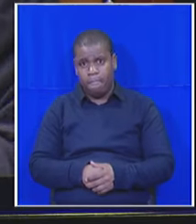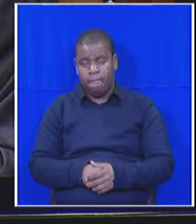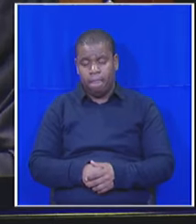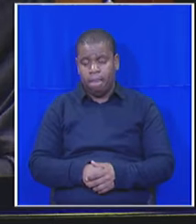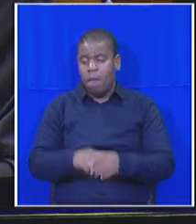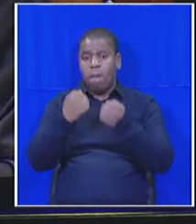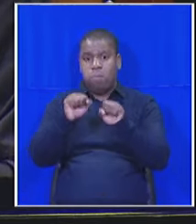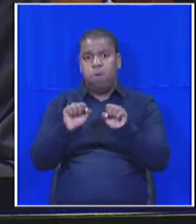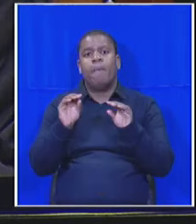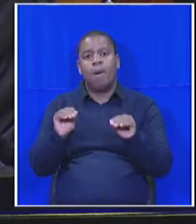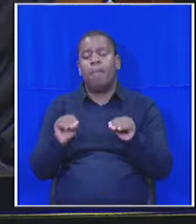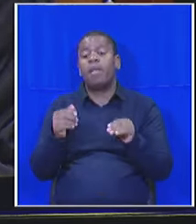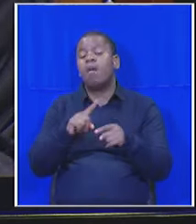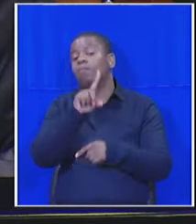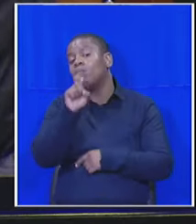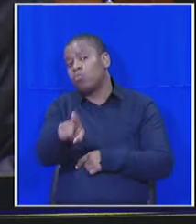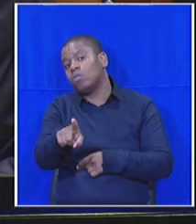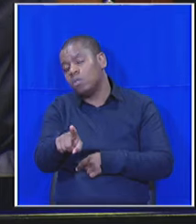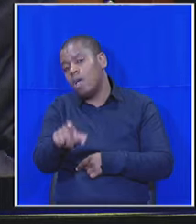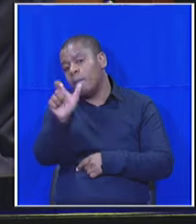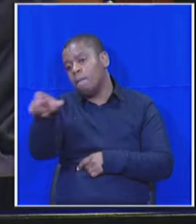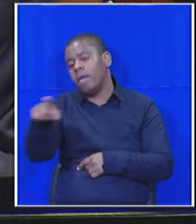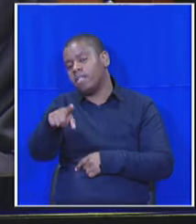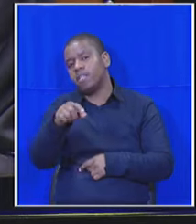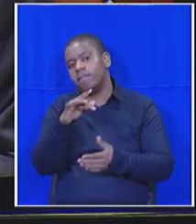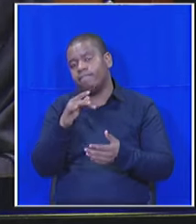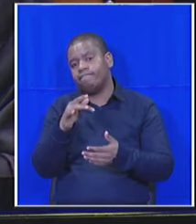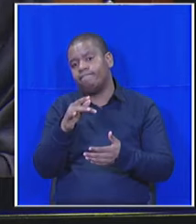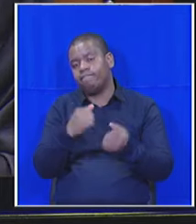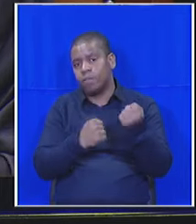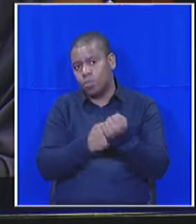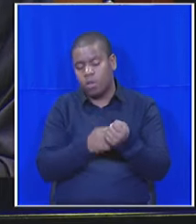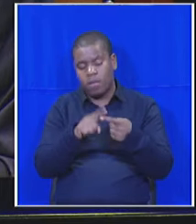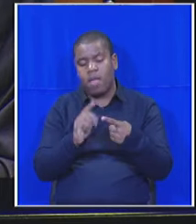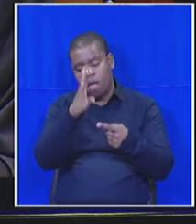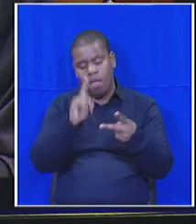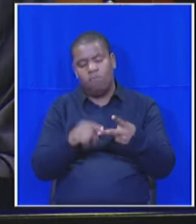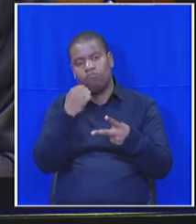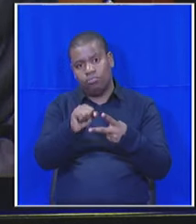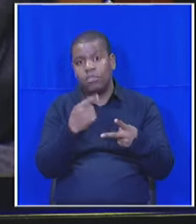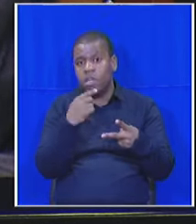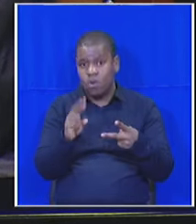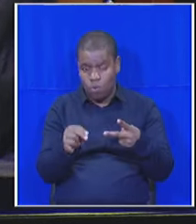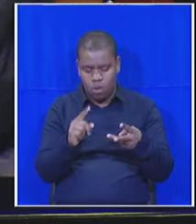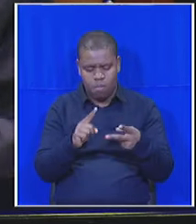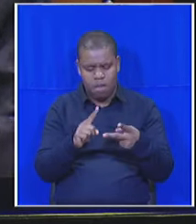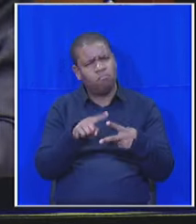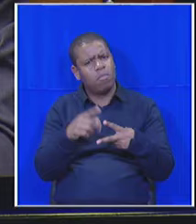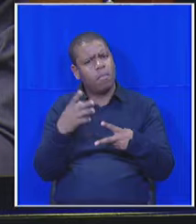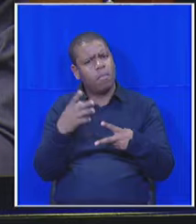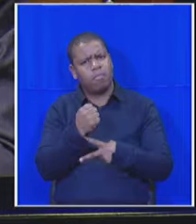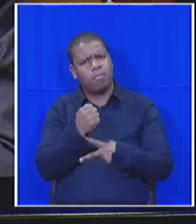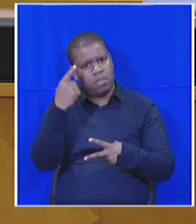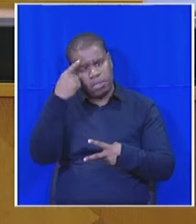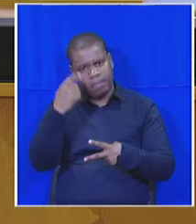There's an objection. I now put the question. Those in favour will say aye. Those against will say no. I think the ayes have it.